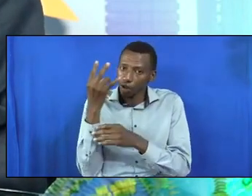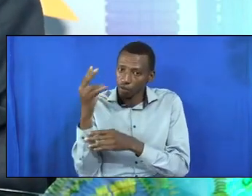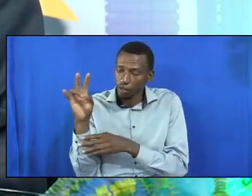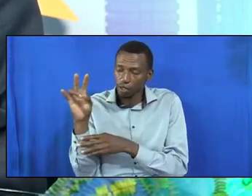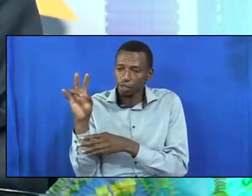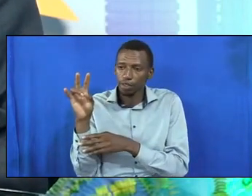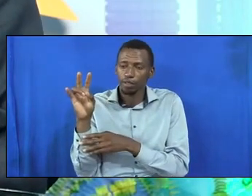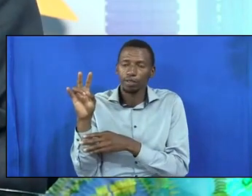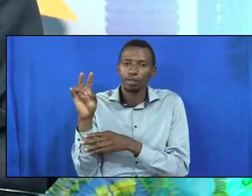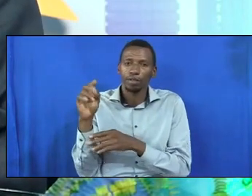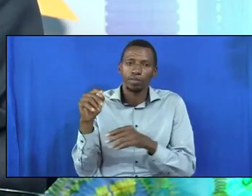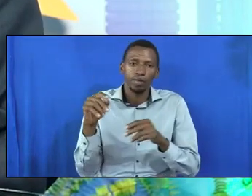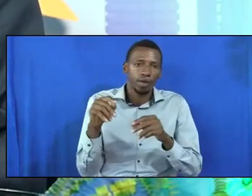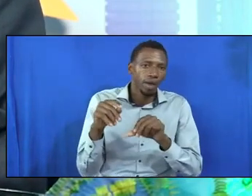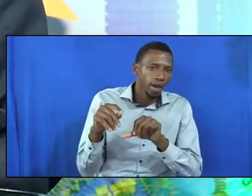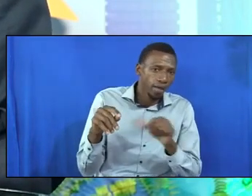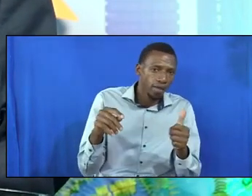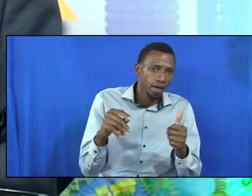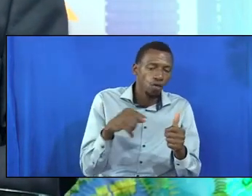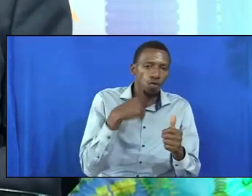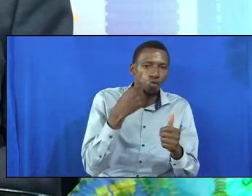3, backslider.